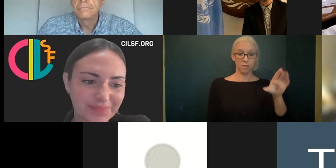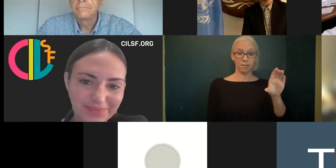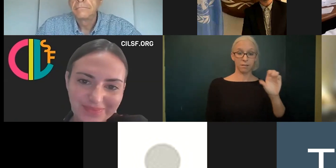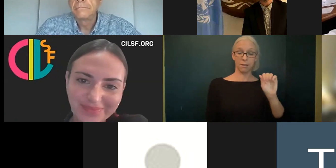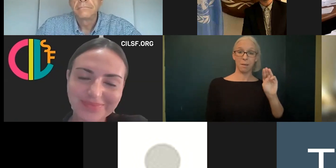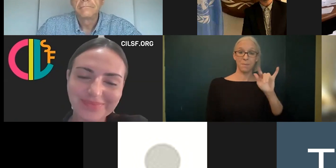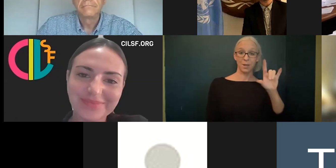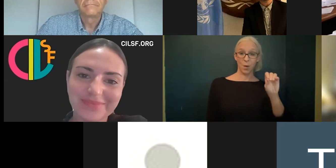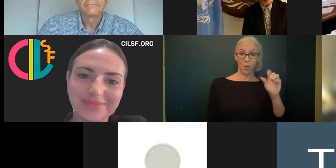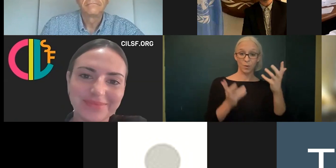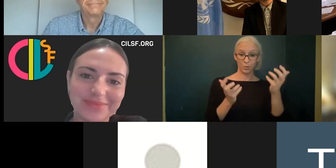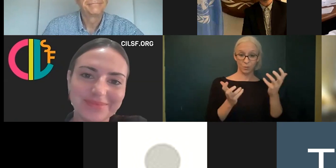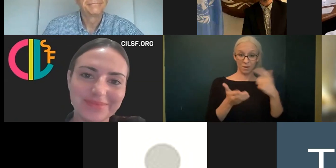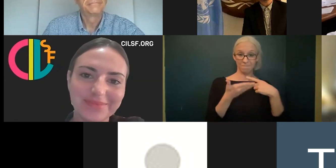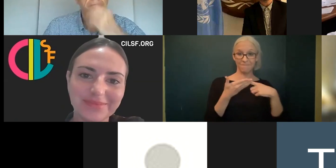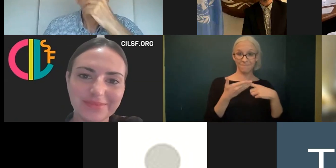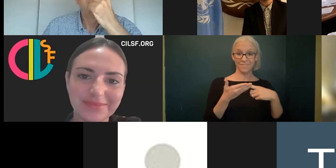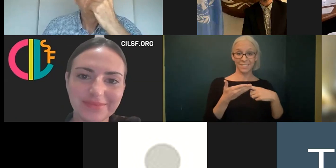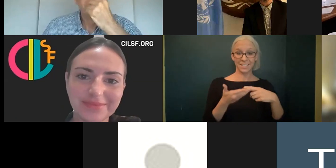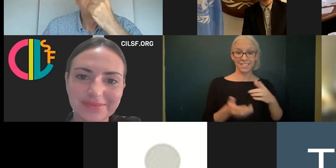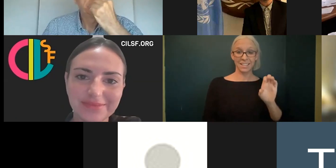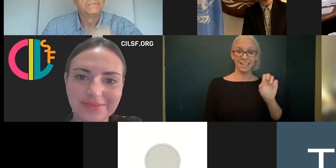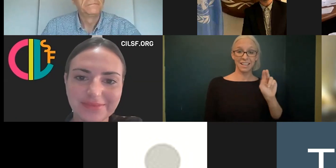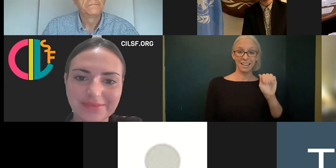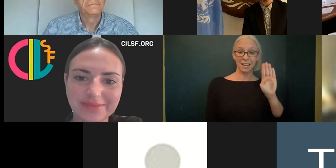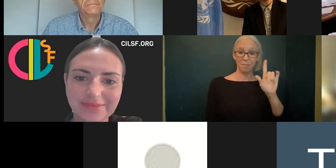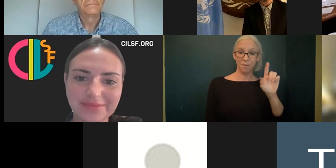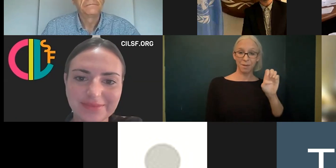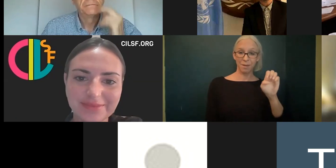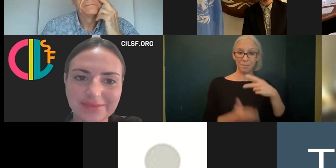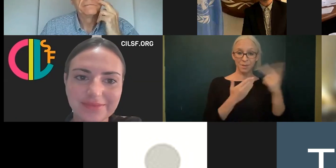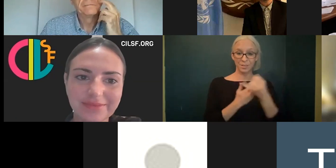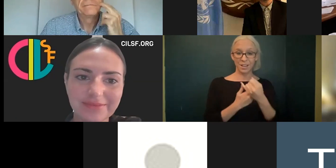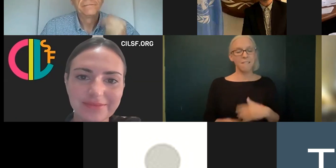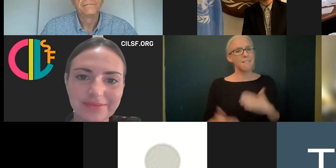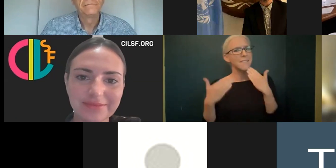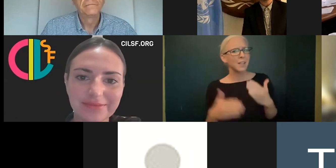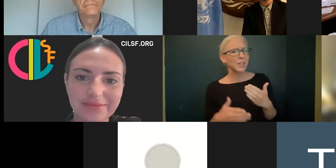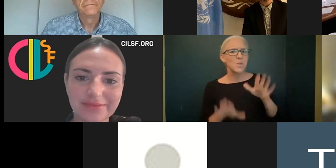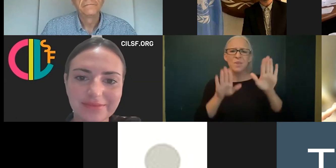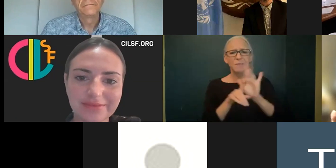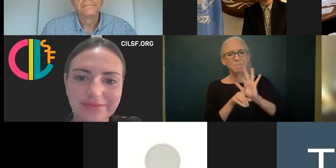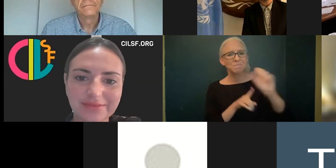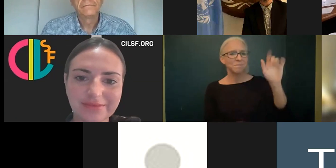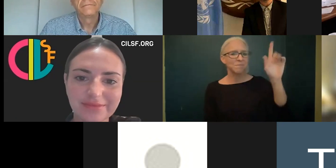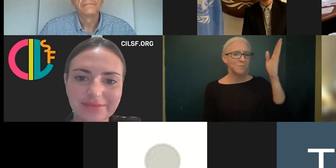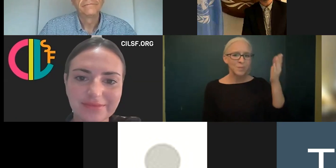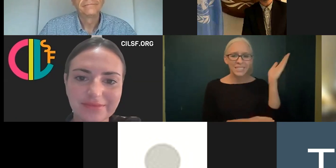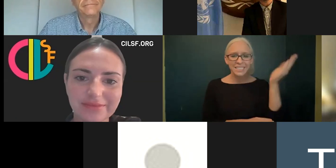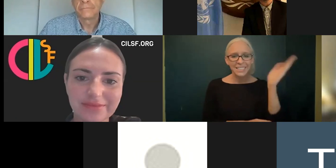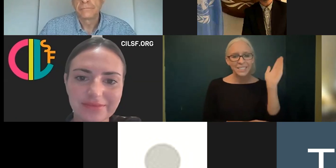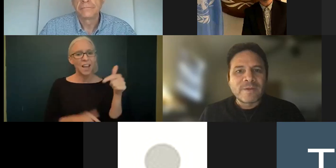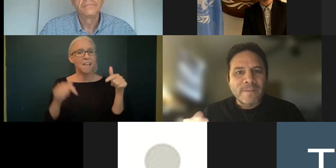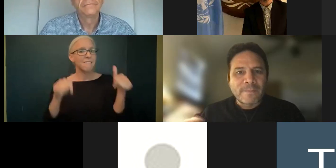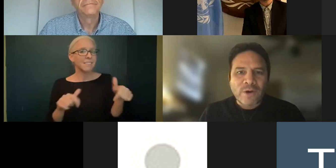Thank you, Allison. Thank you, Dr. Carrasquillo, for a great presentation. And just to let you know that this is also part of